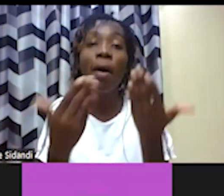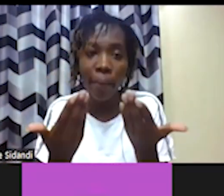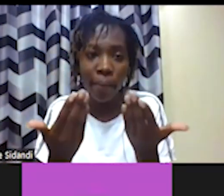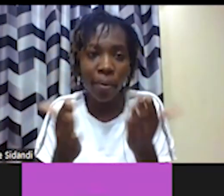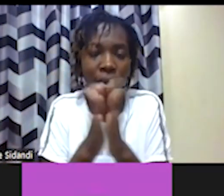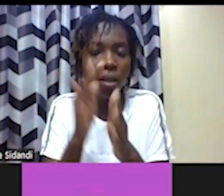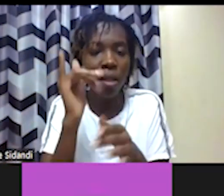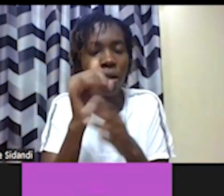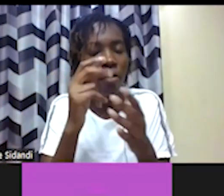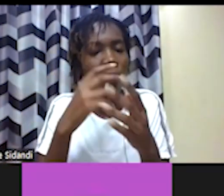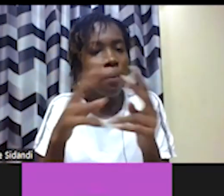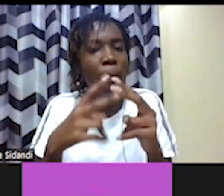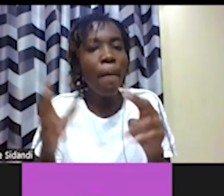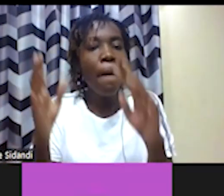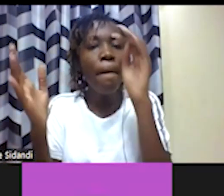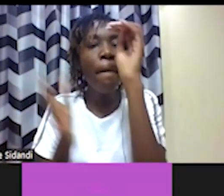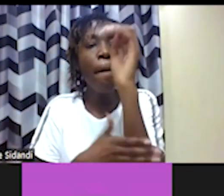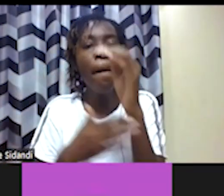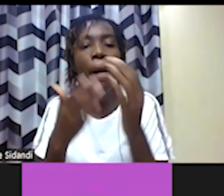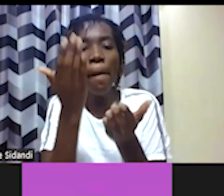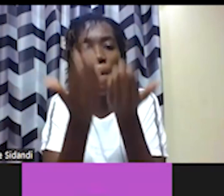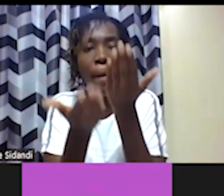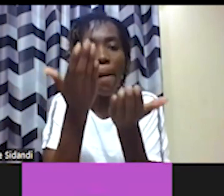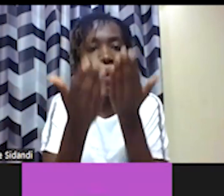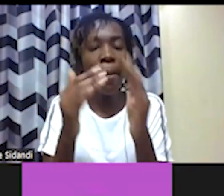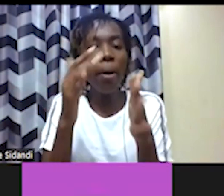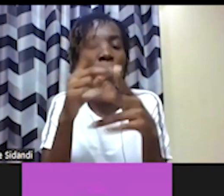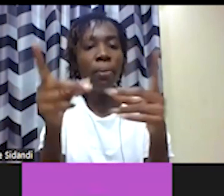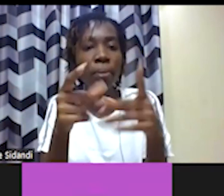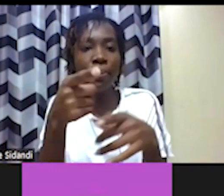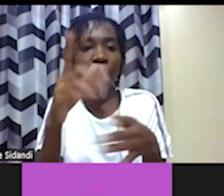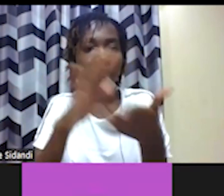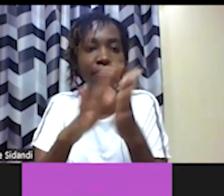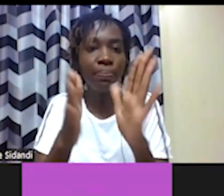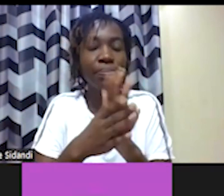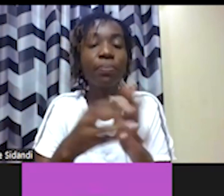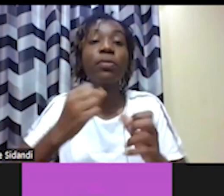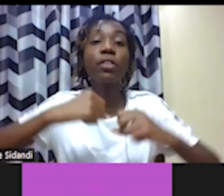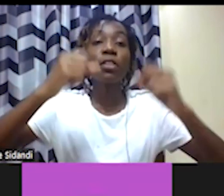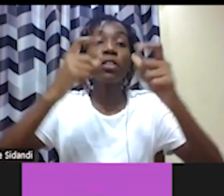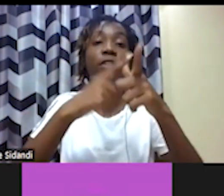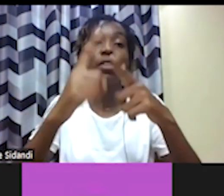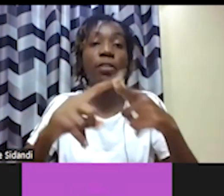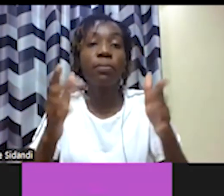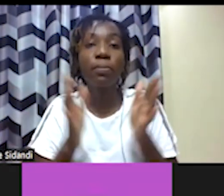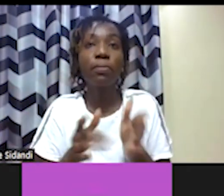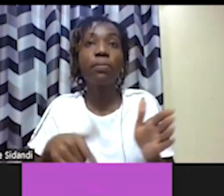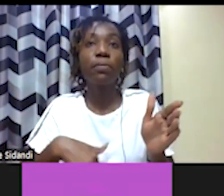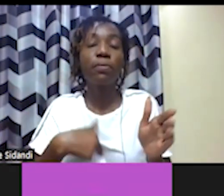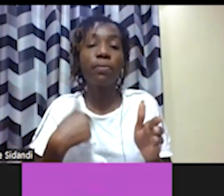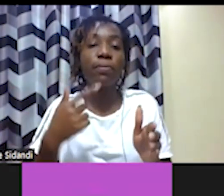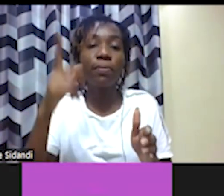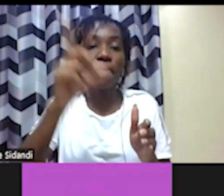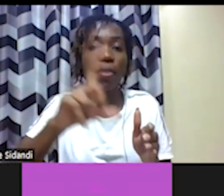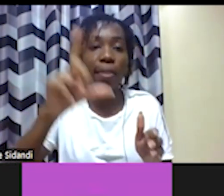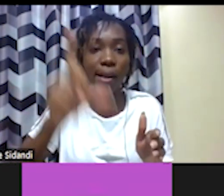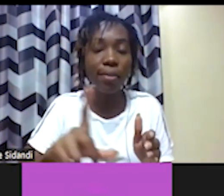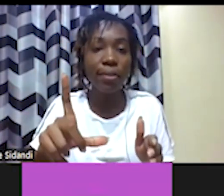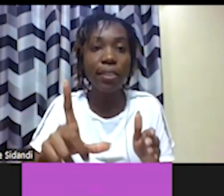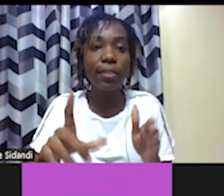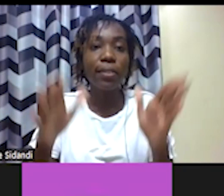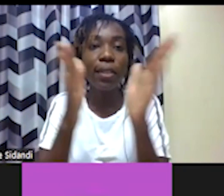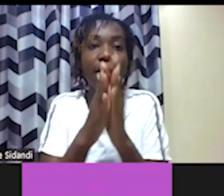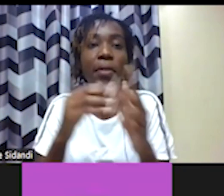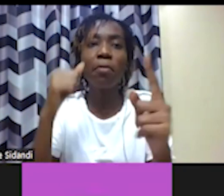a delicate balance where you could be the boss and the other one feels so inferior, and they can fight